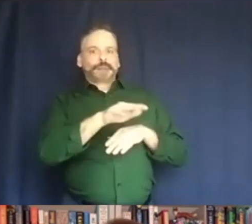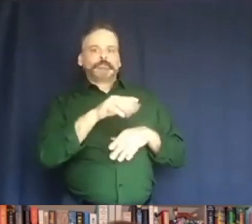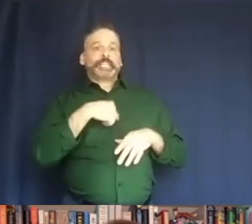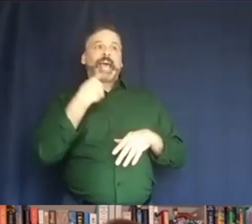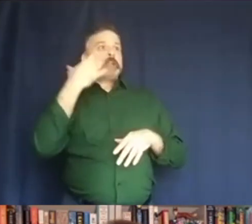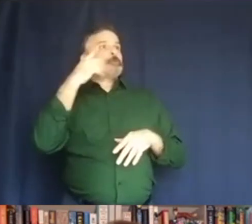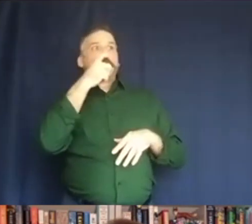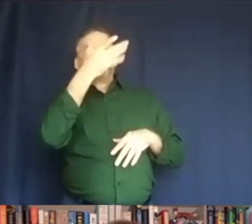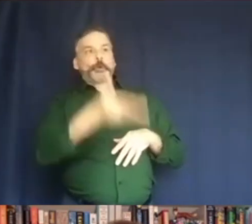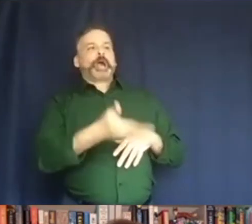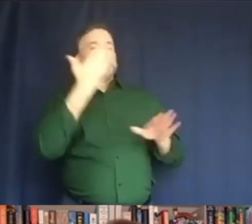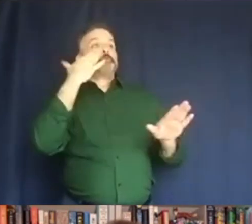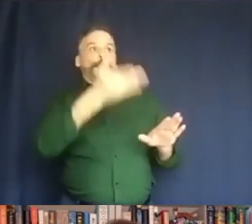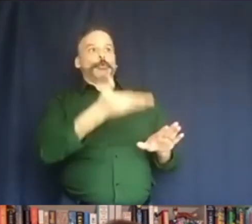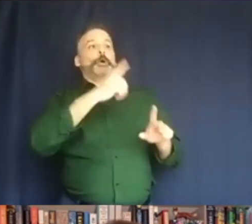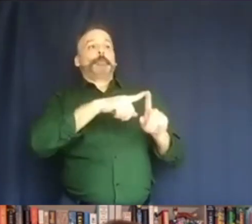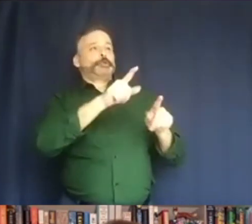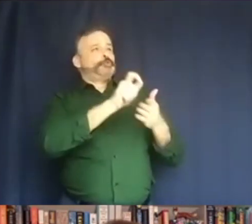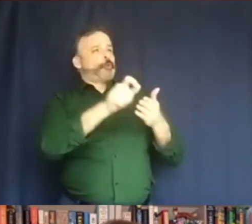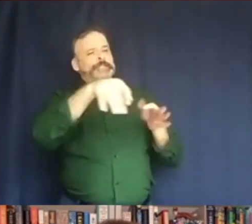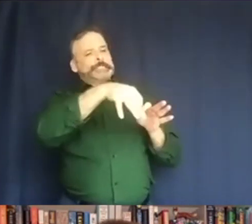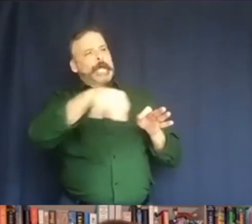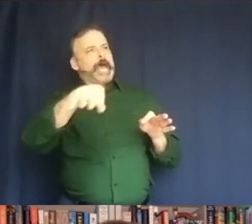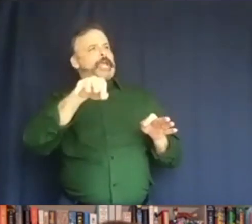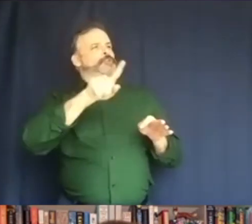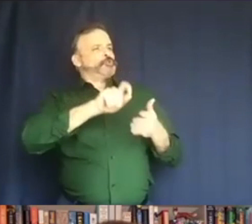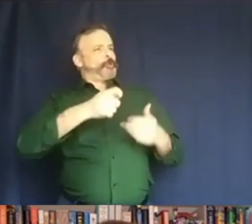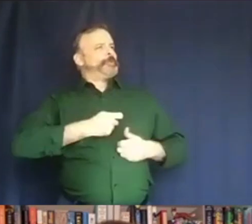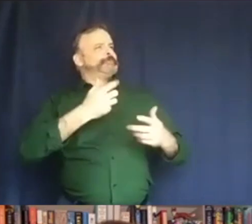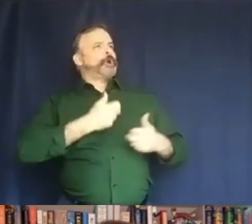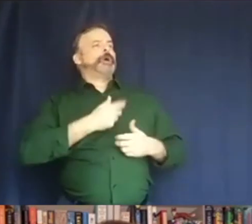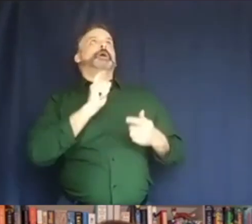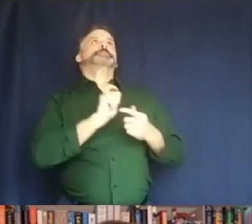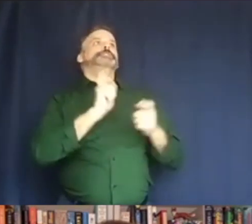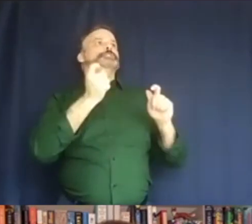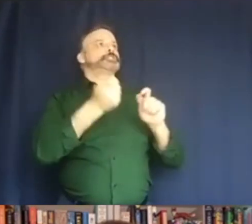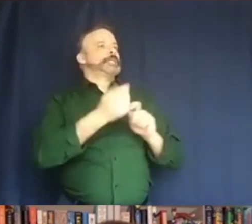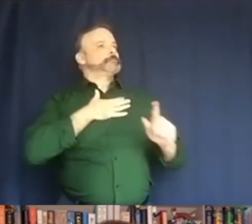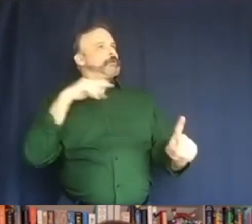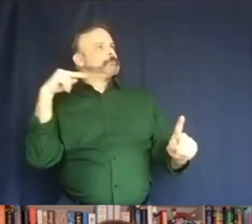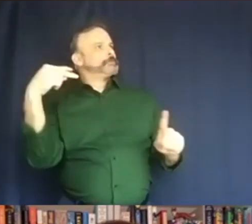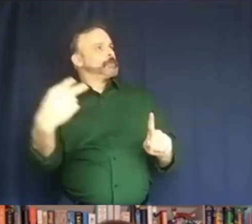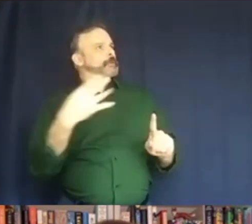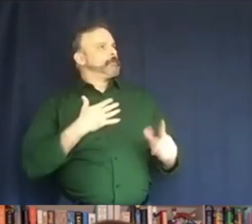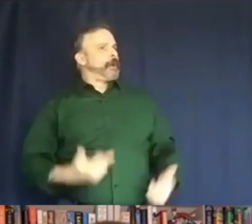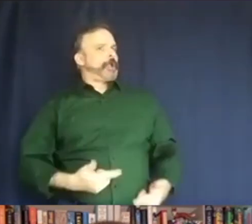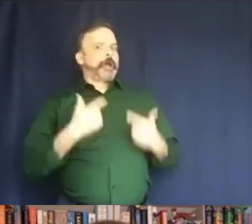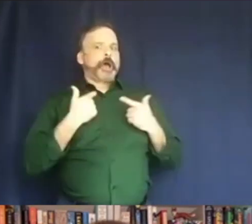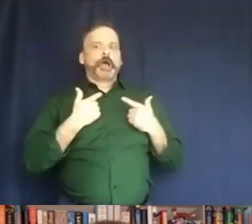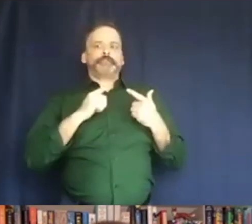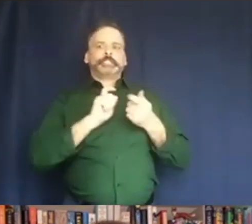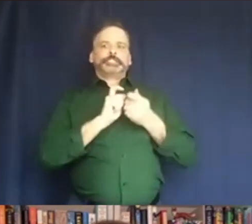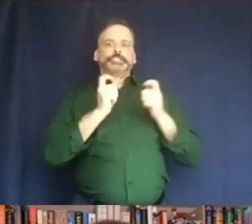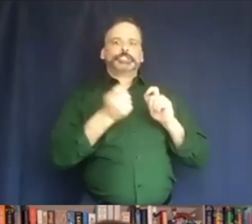you, but when you wrote this particular line or this poem, it changed the way that I looked at my life, or it changed the way that